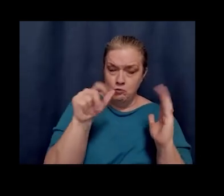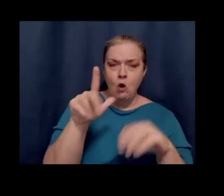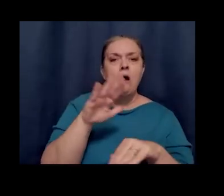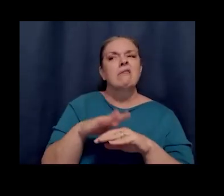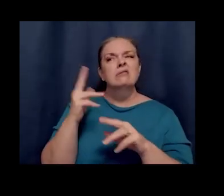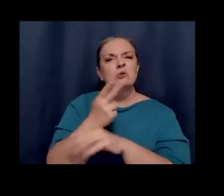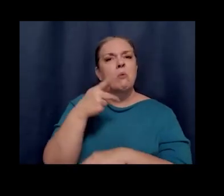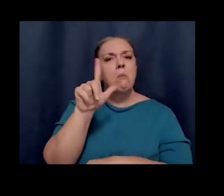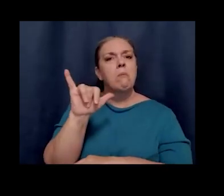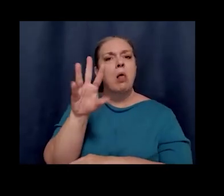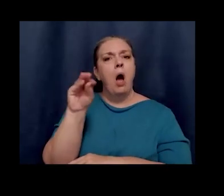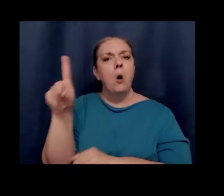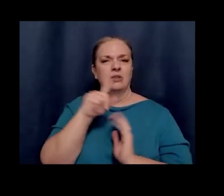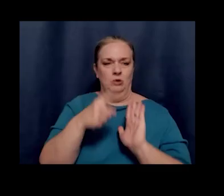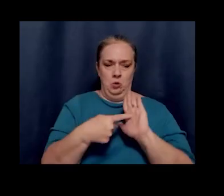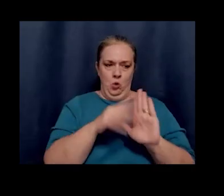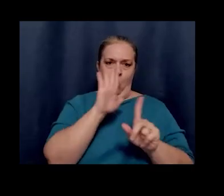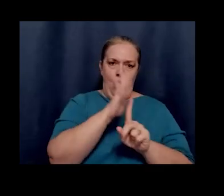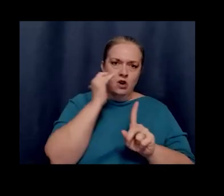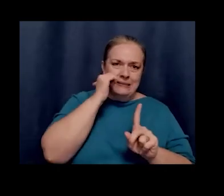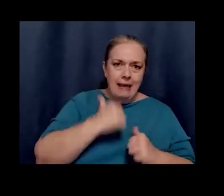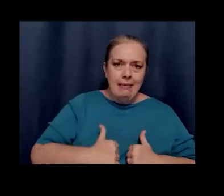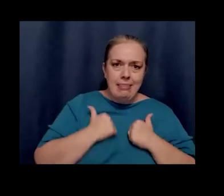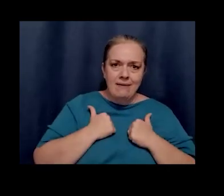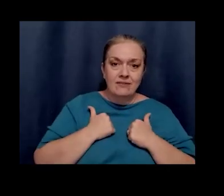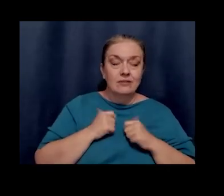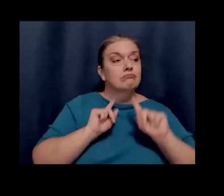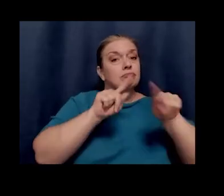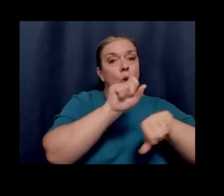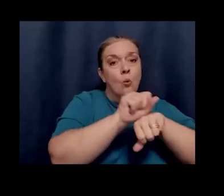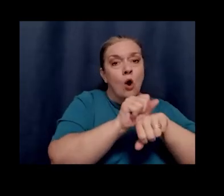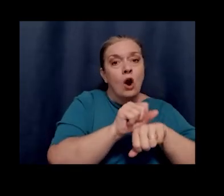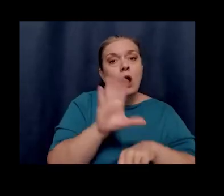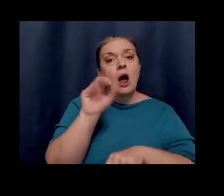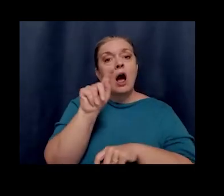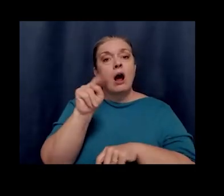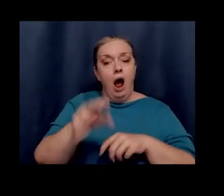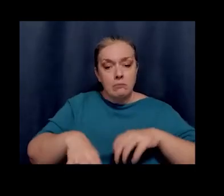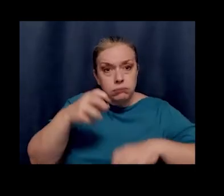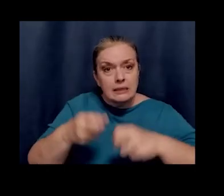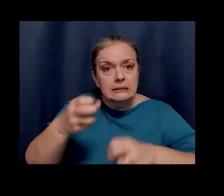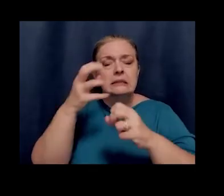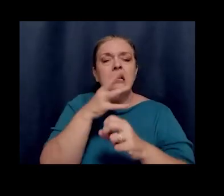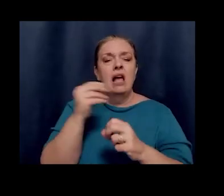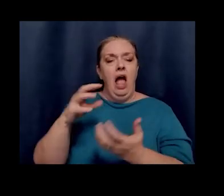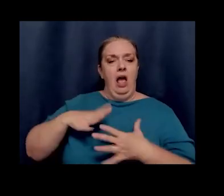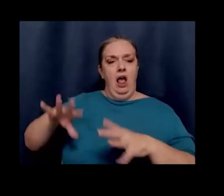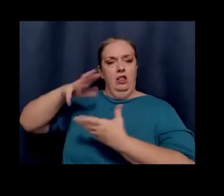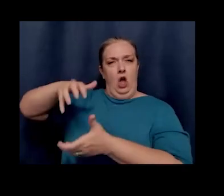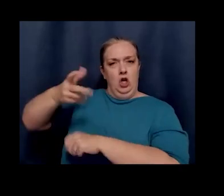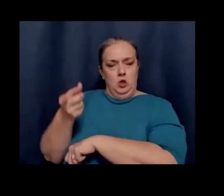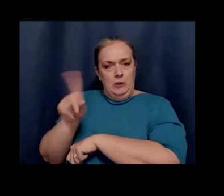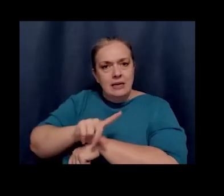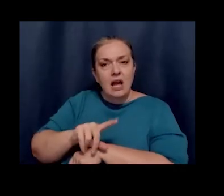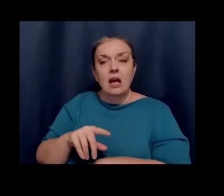her daily life on the plantation, like going to work, cotton picking, and laundry day. These are deeply personal and